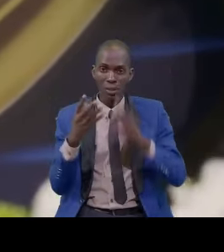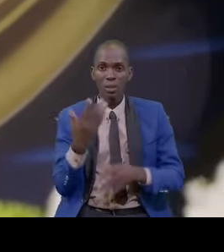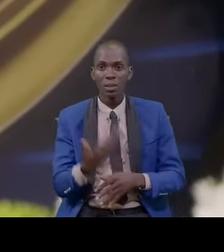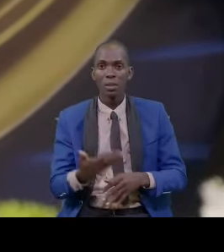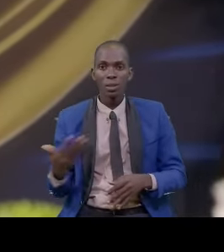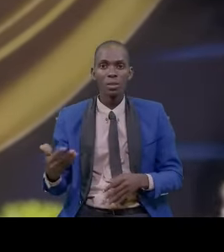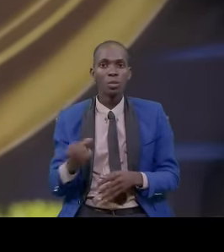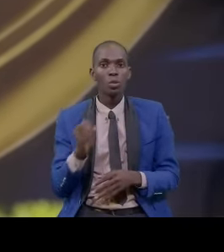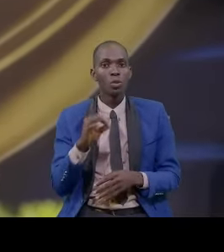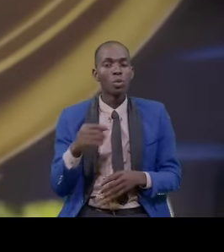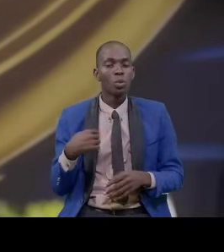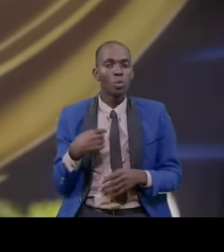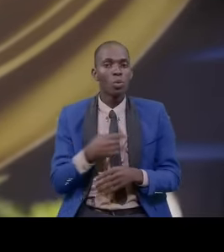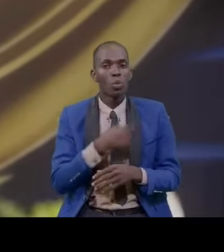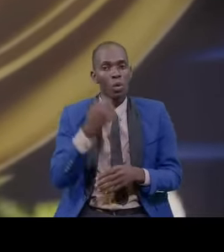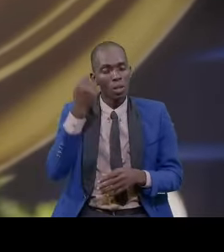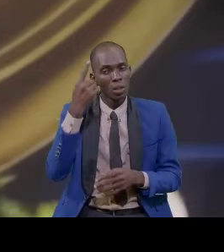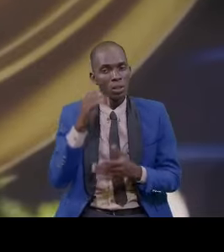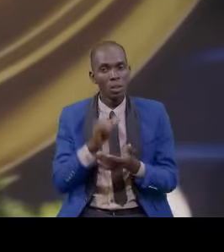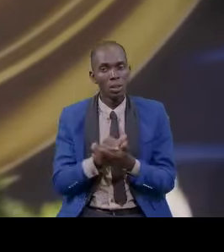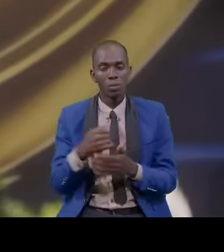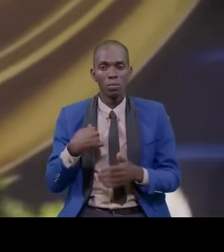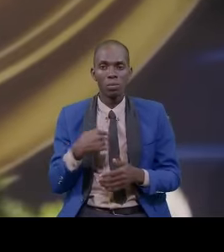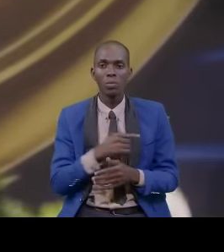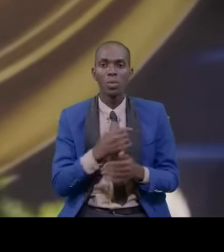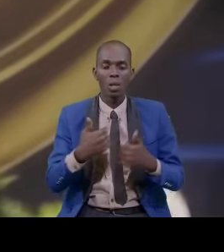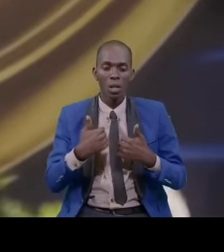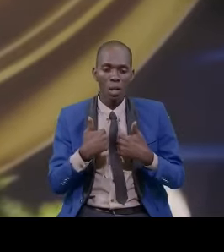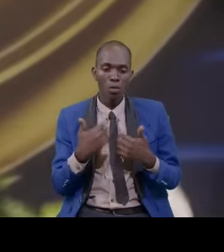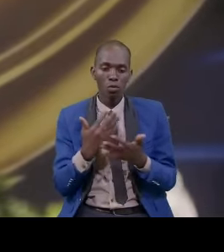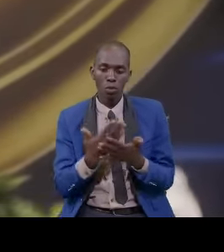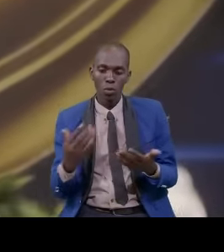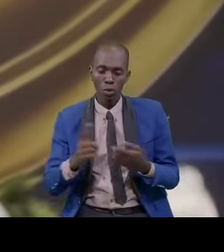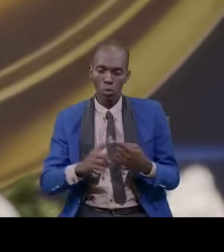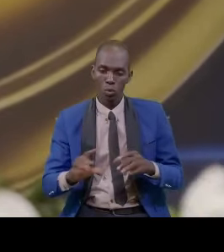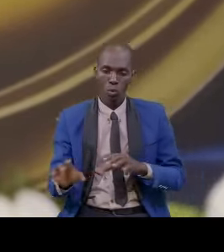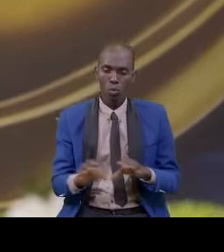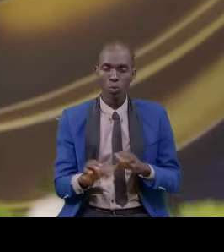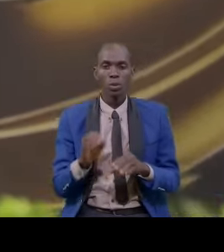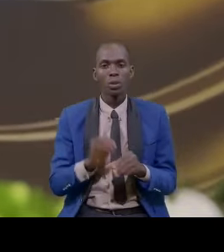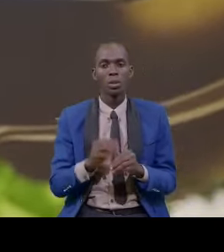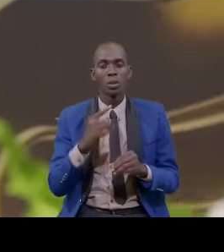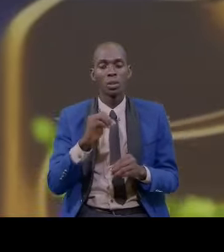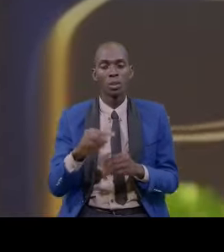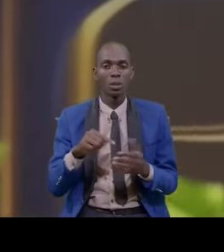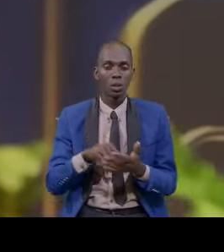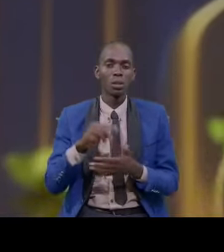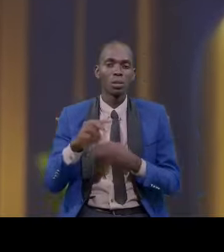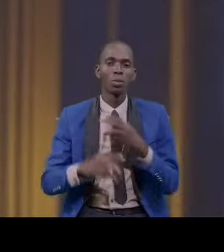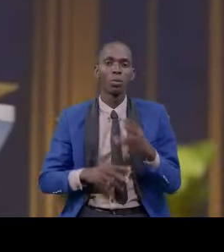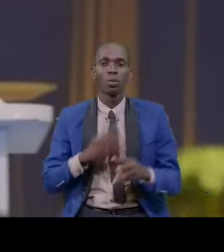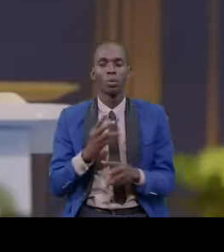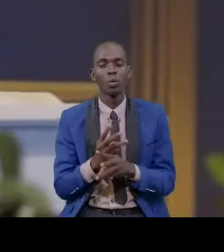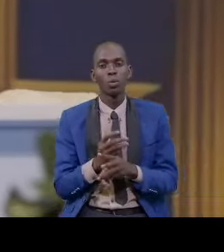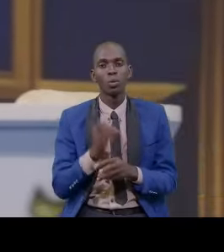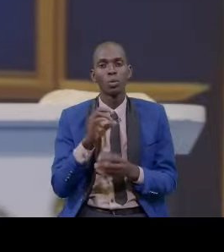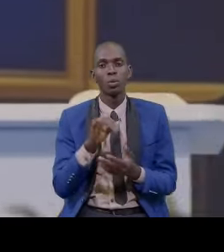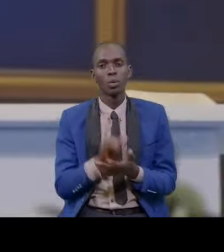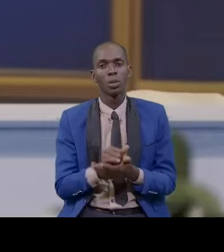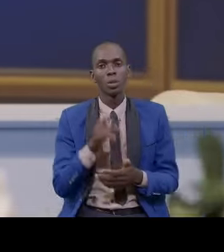a part to play in the world in which you live, so that you will live a